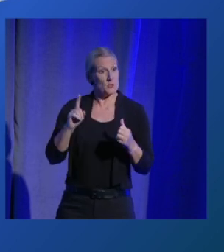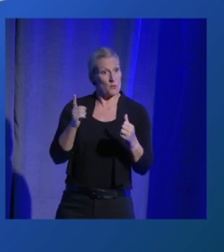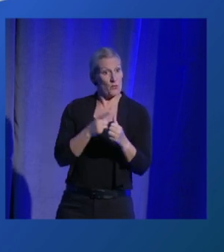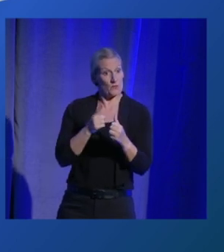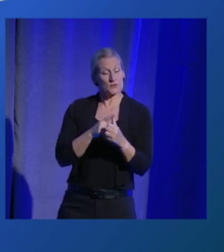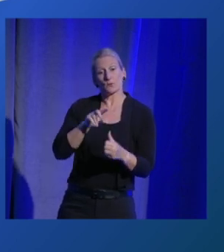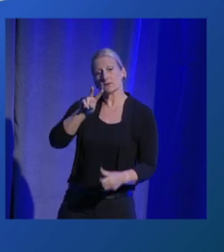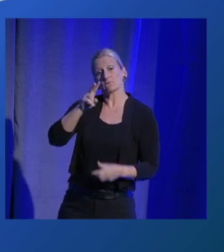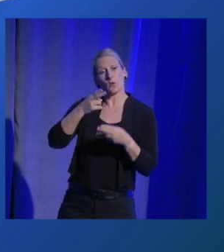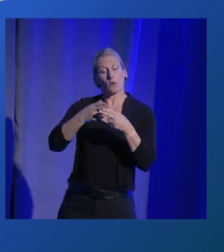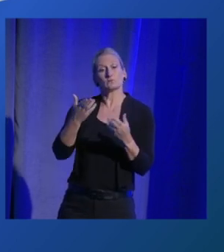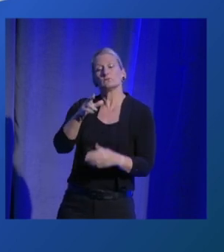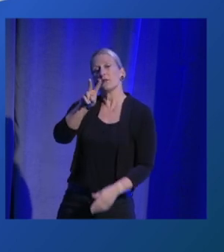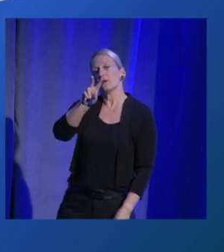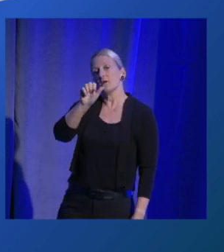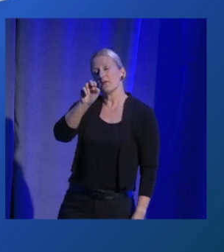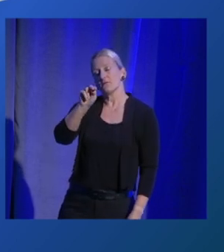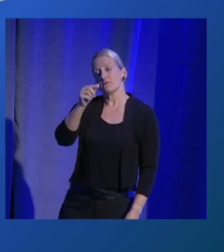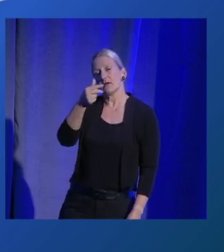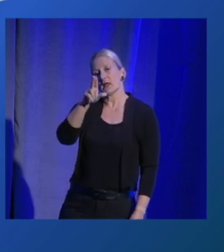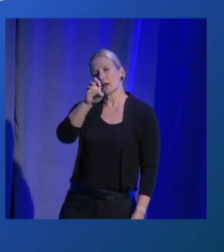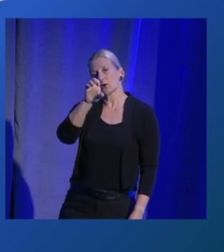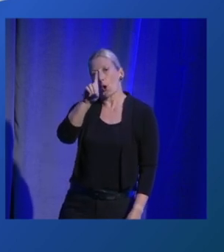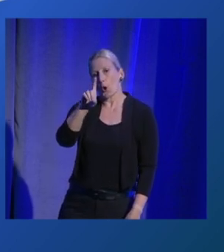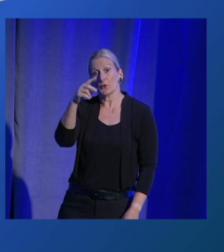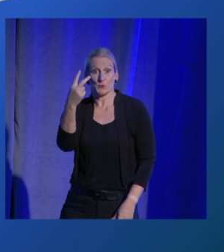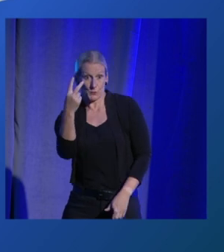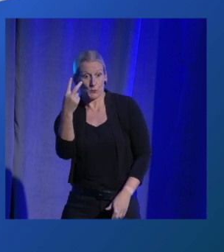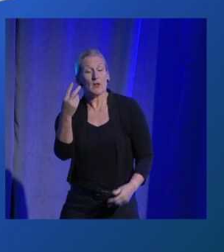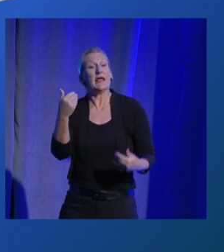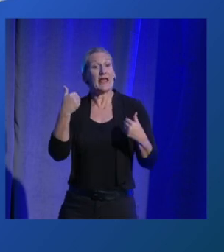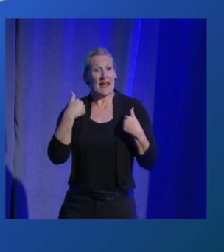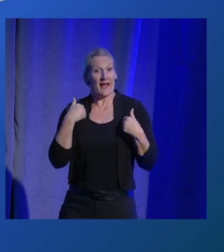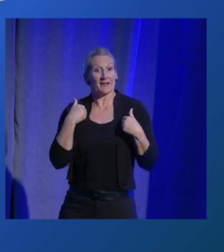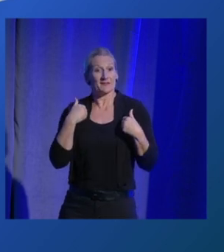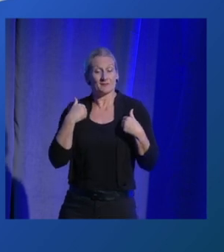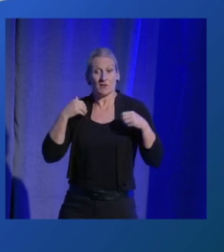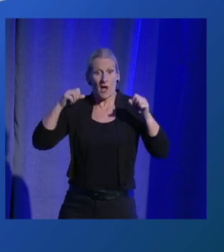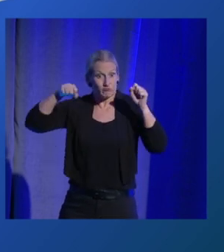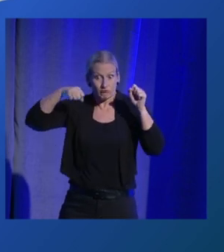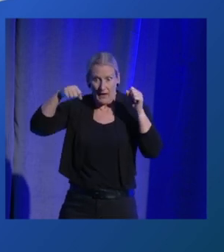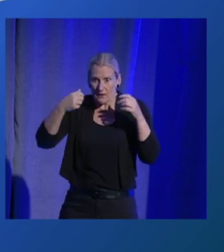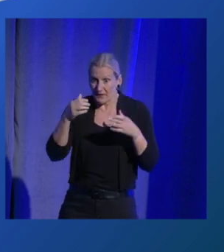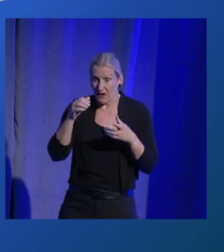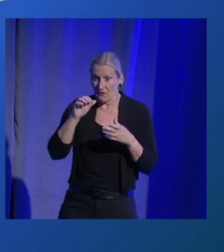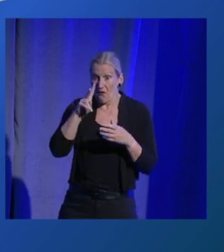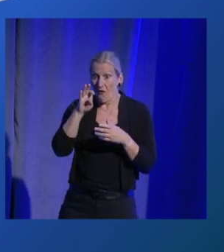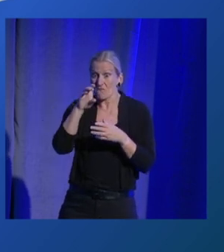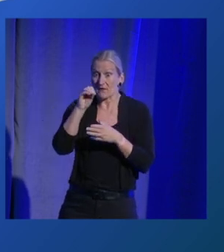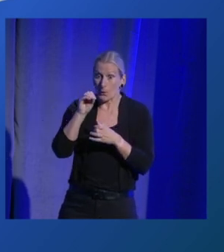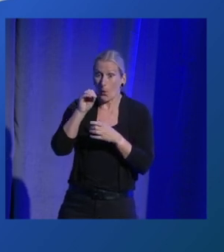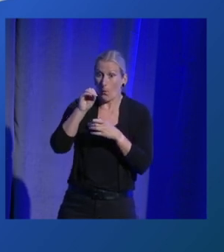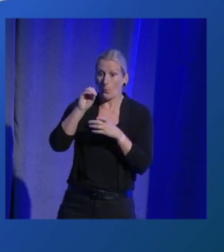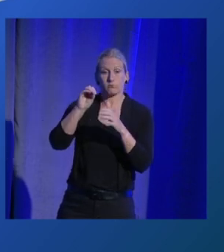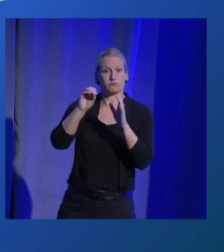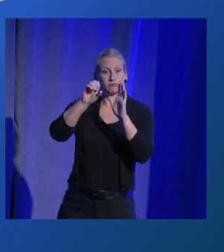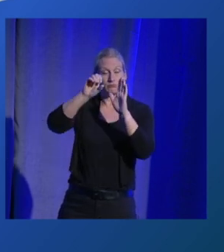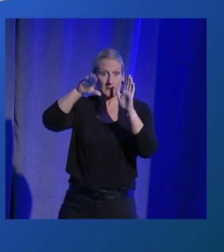2 it had a a camera on board a video camera on board um and it was a cloud cover sensor it was funded by